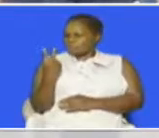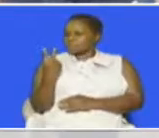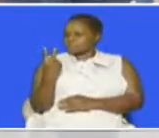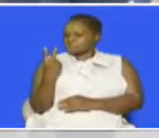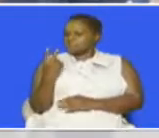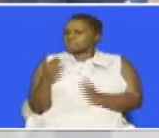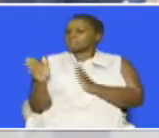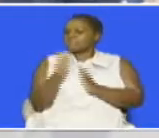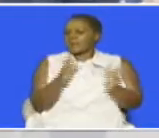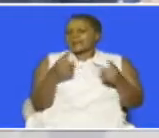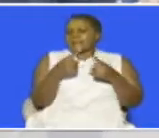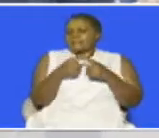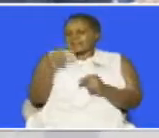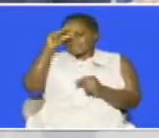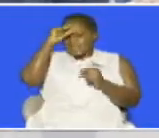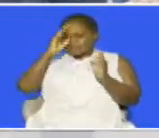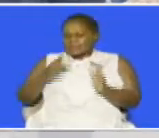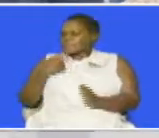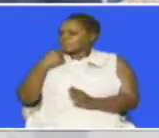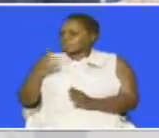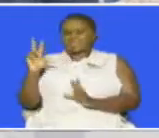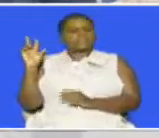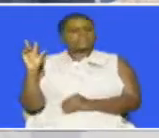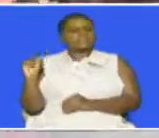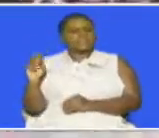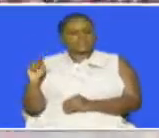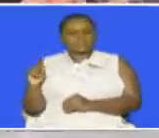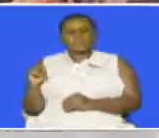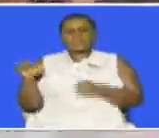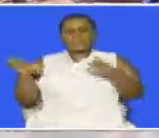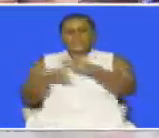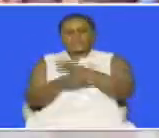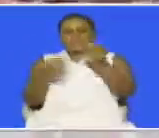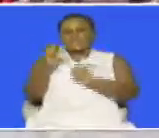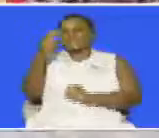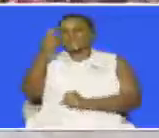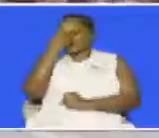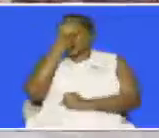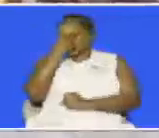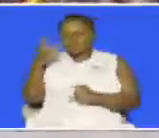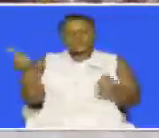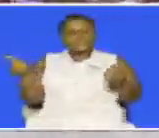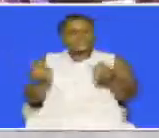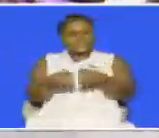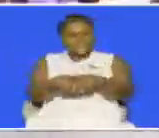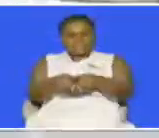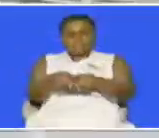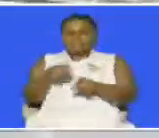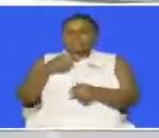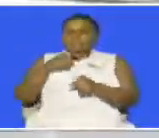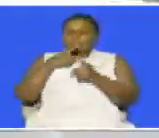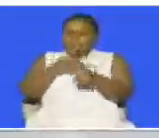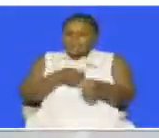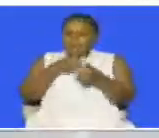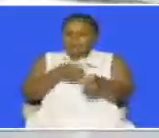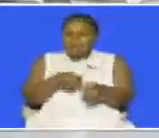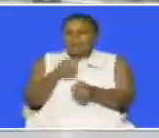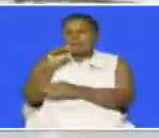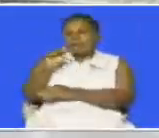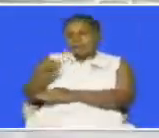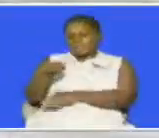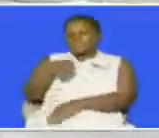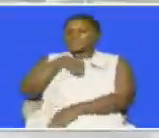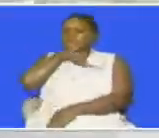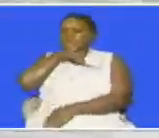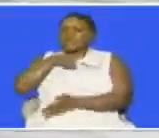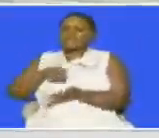Mandago, ingawa Mandago amelaani tukio hilo. Naibu Rais William Ruto amejitokeza na kulaani tukio hilo na kumuomba